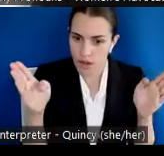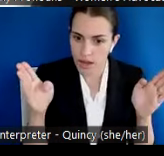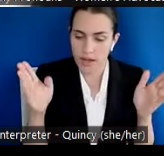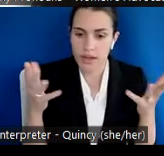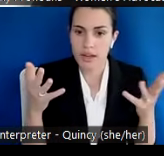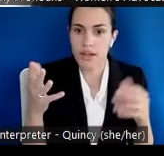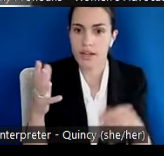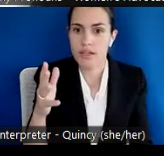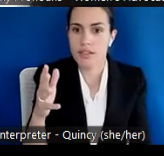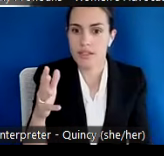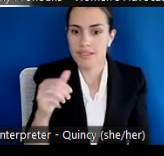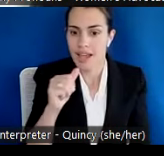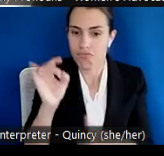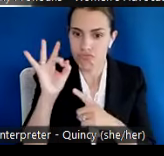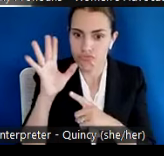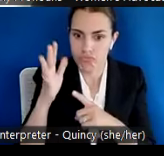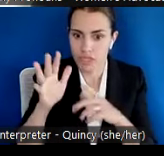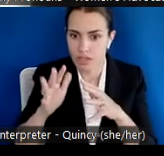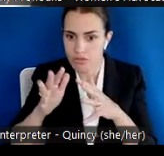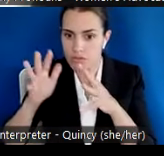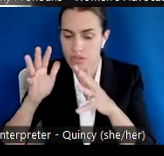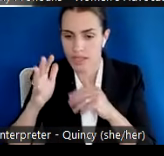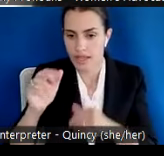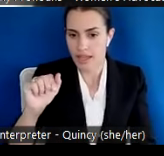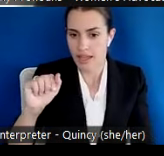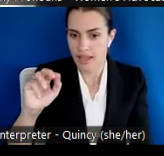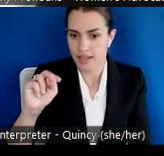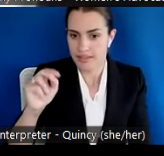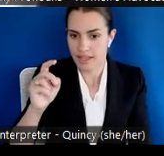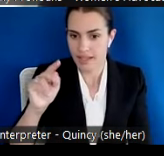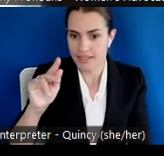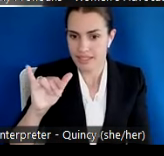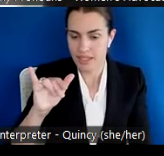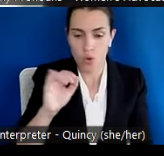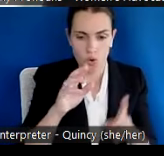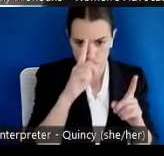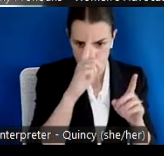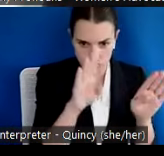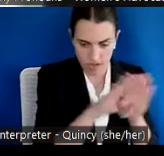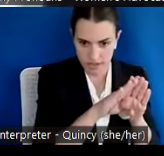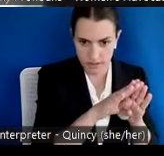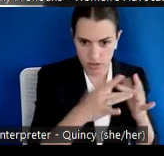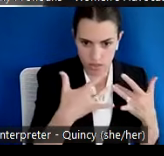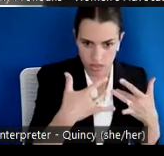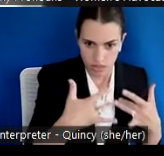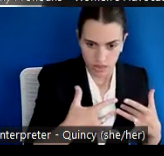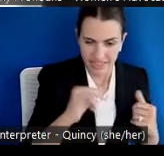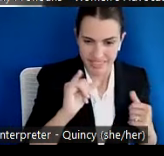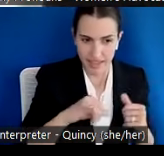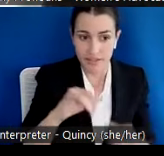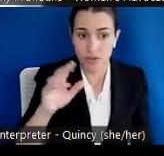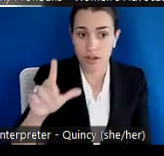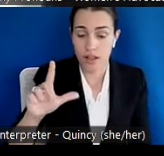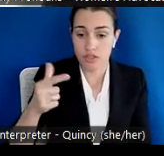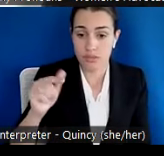as intense anxiety, or hypoarousal, like completely shutting down. And so for LGBTQIA2+